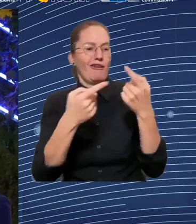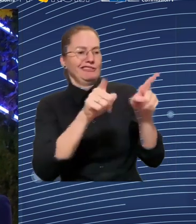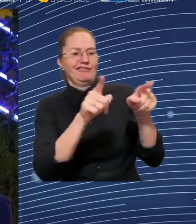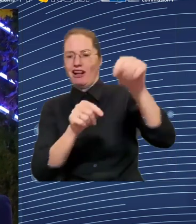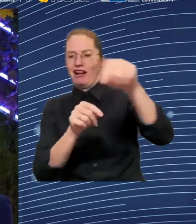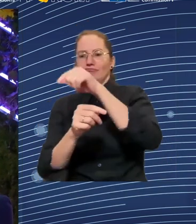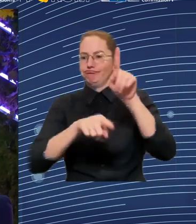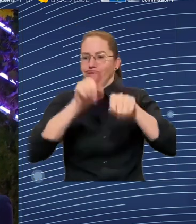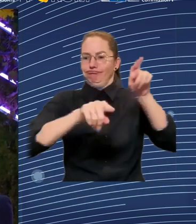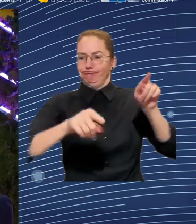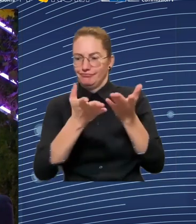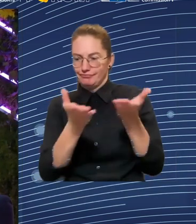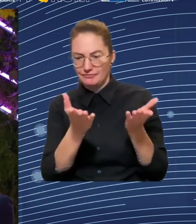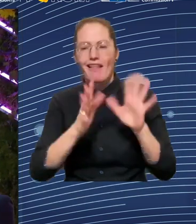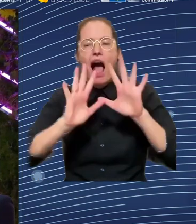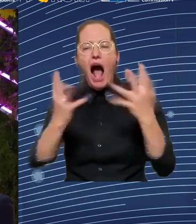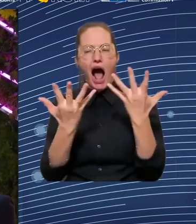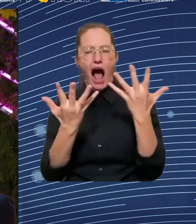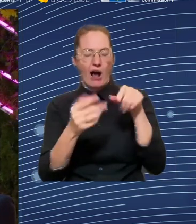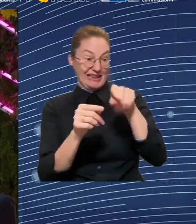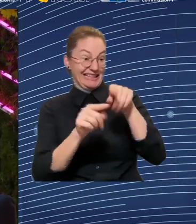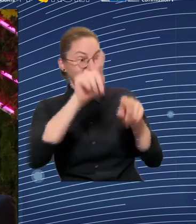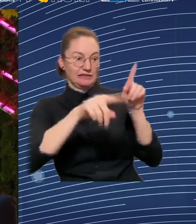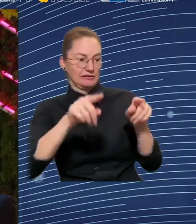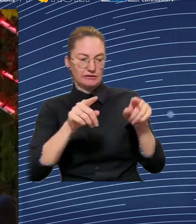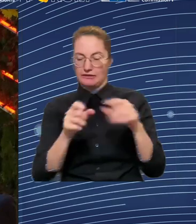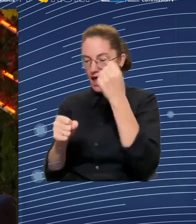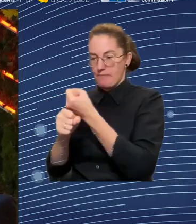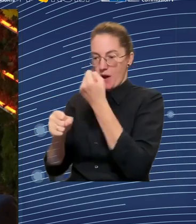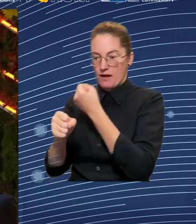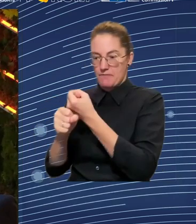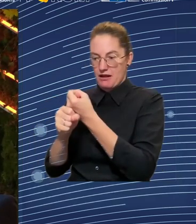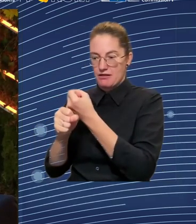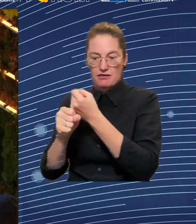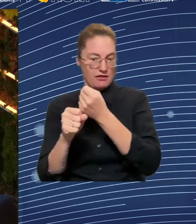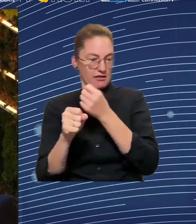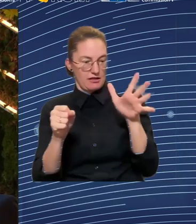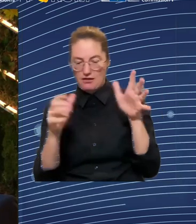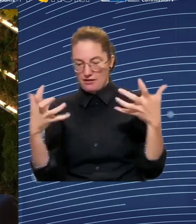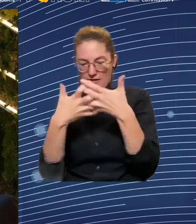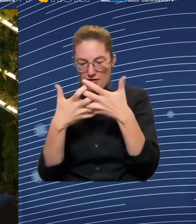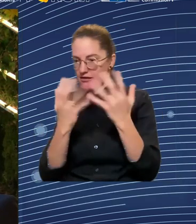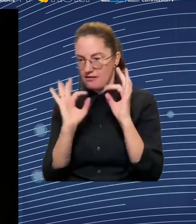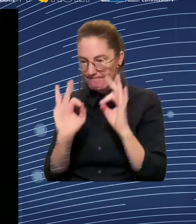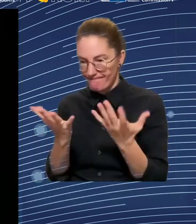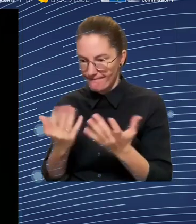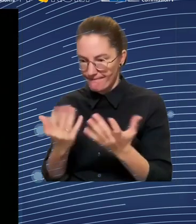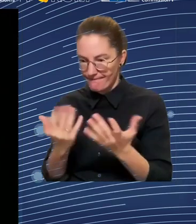diversity. But the problem that we have with official statistics, what usually statistics are based on sex